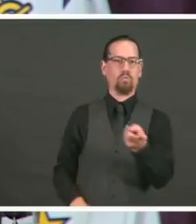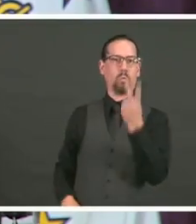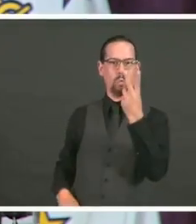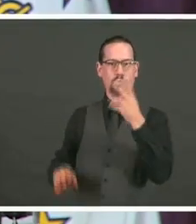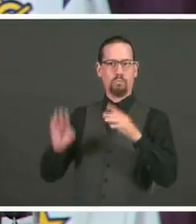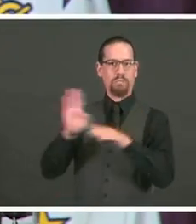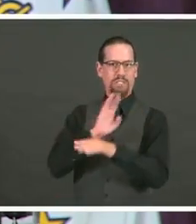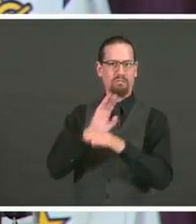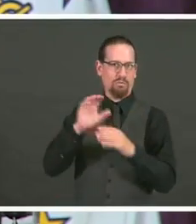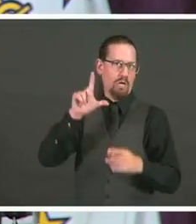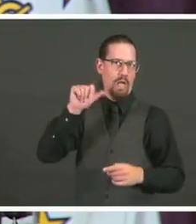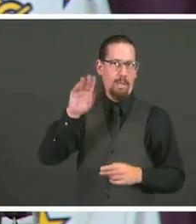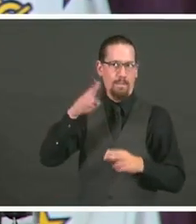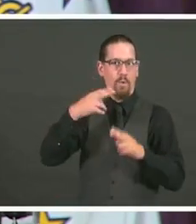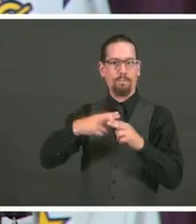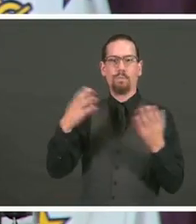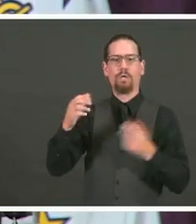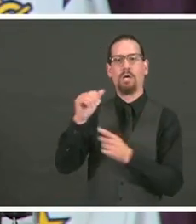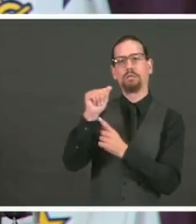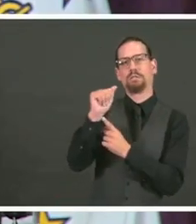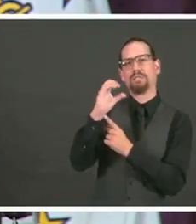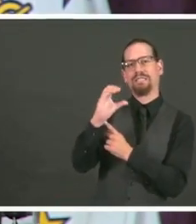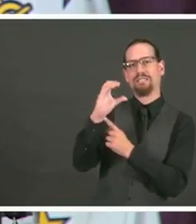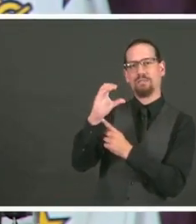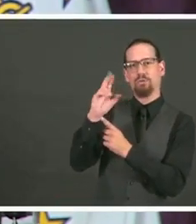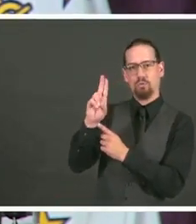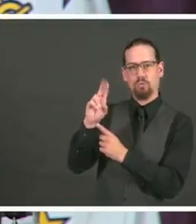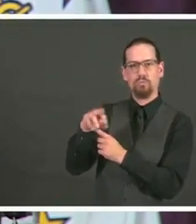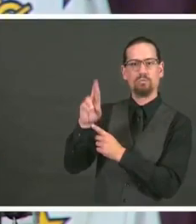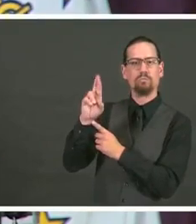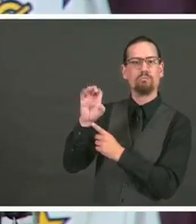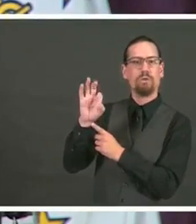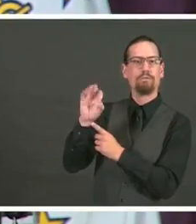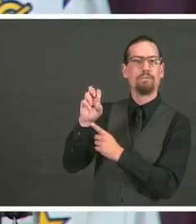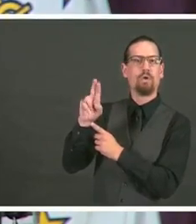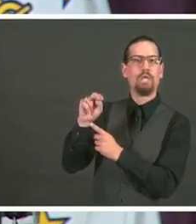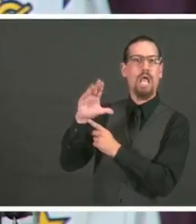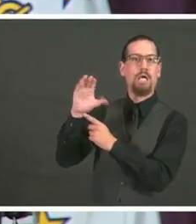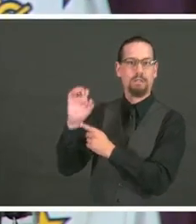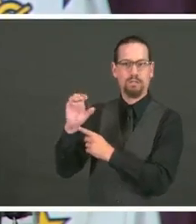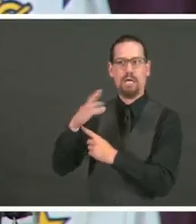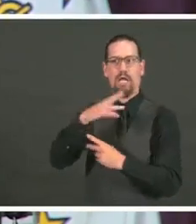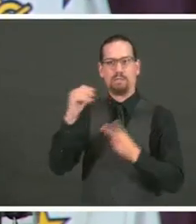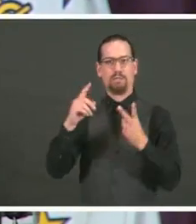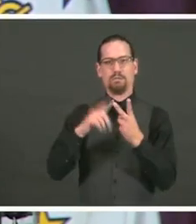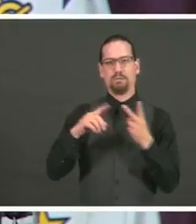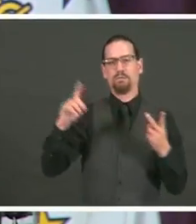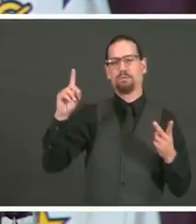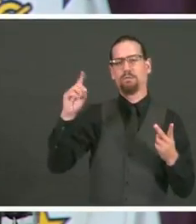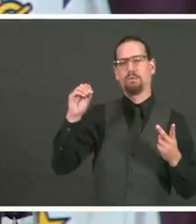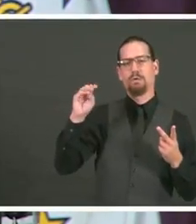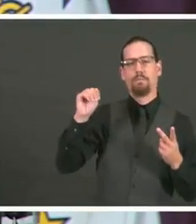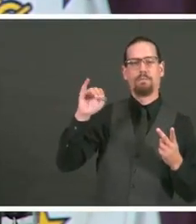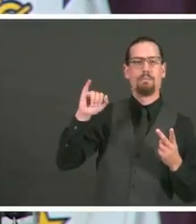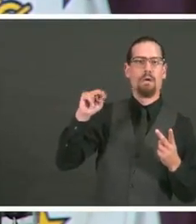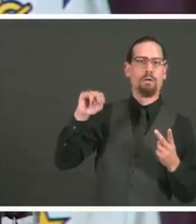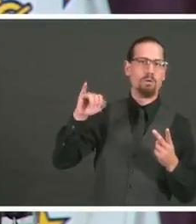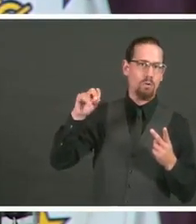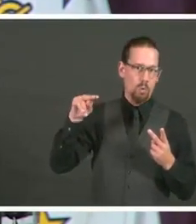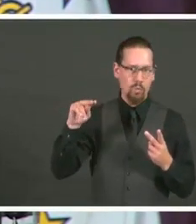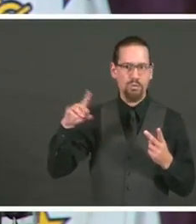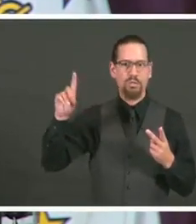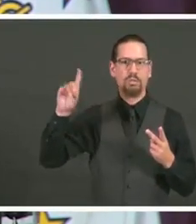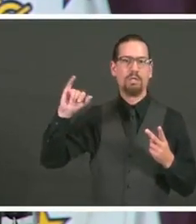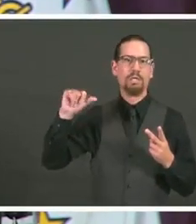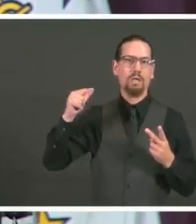and Dominion Diagnostics. Dominion is a local company here in Rhode Island, so that's always a win-win when we can help Rhode Islanders